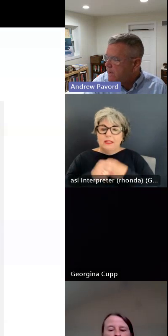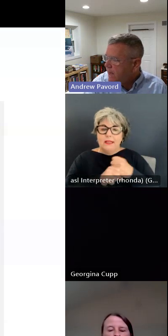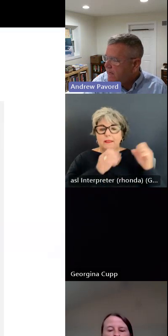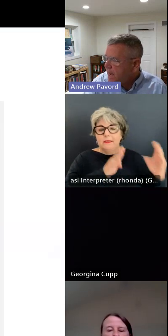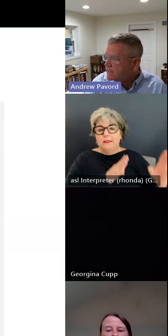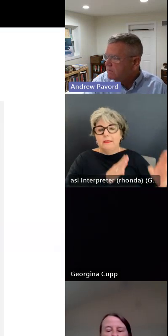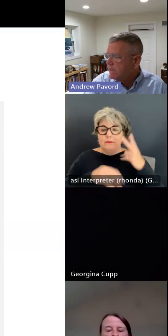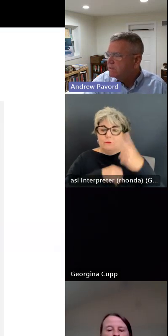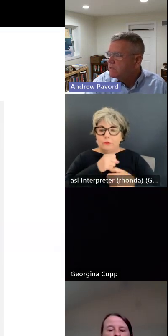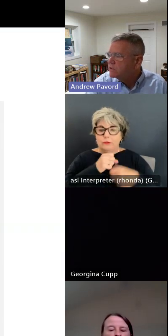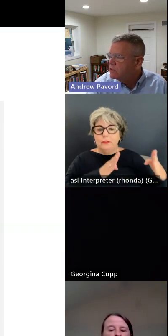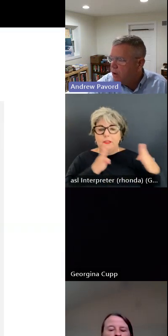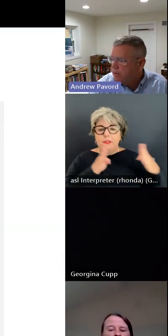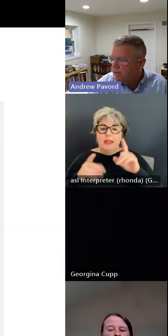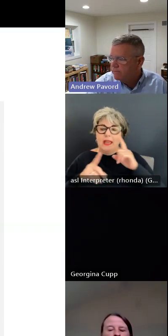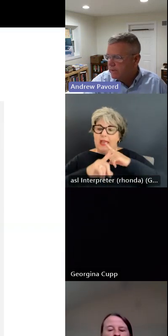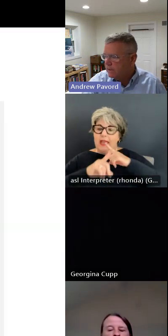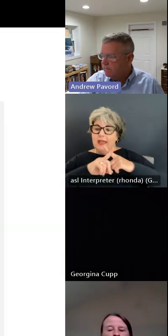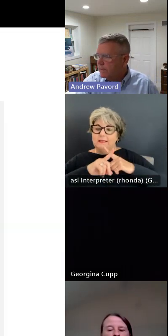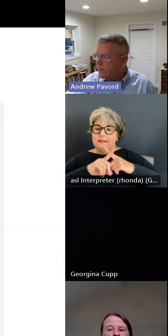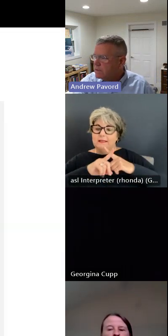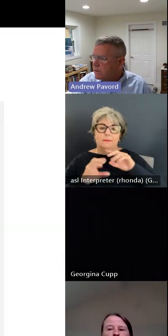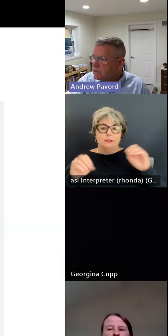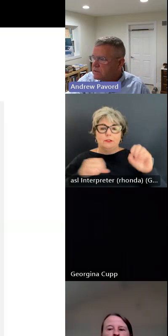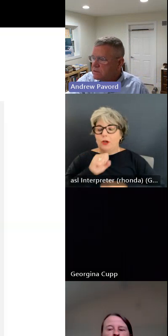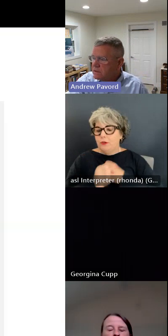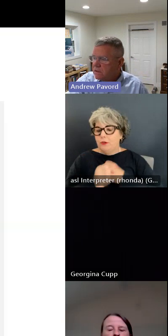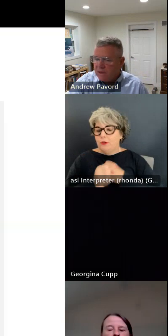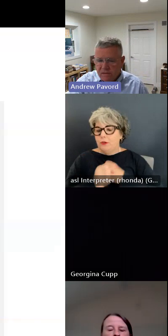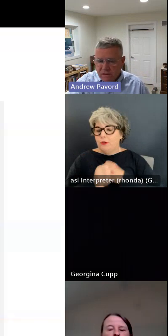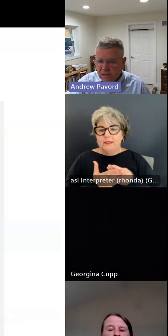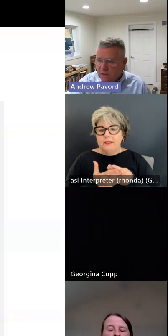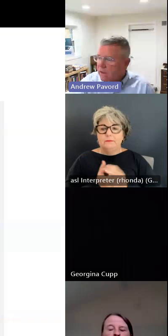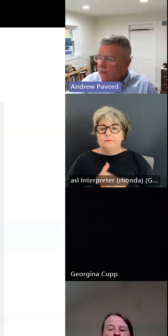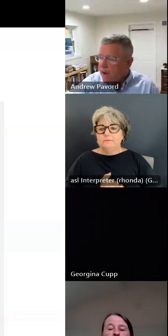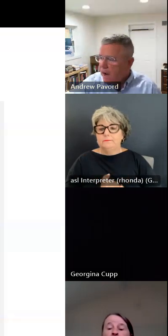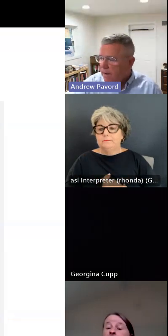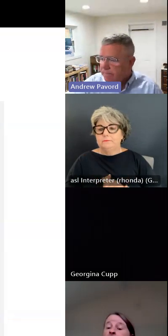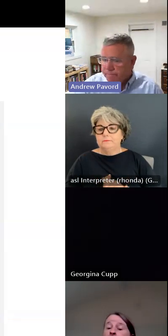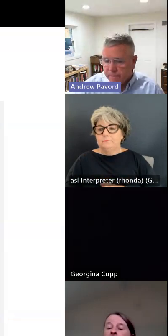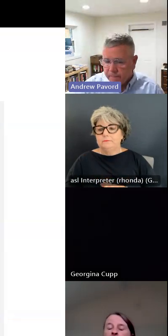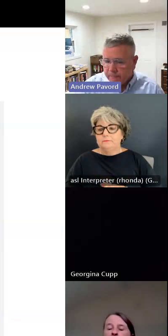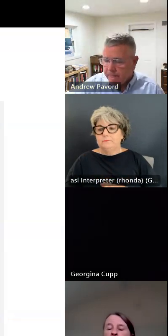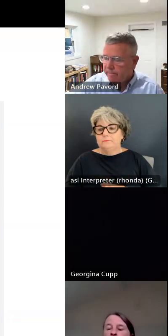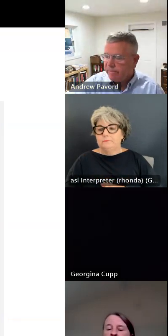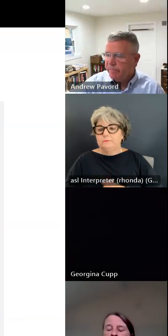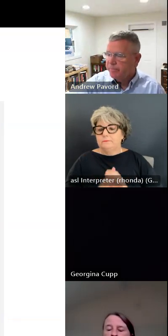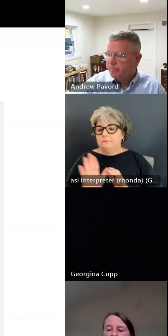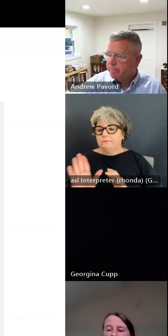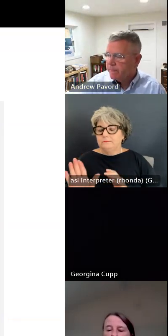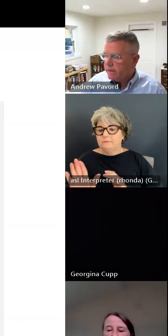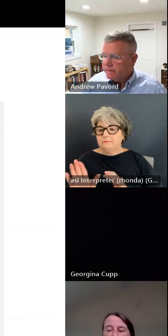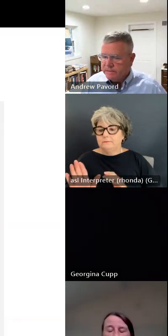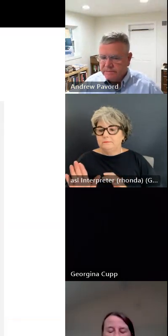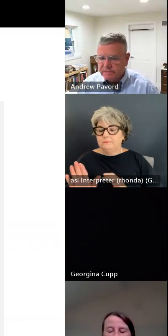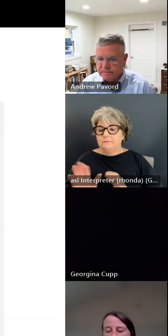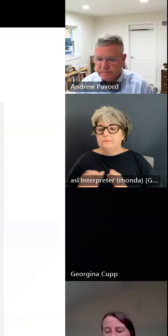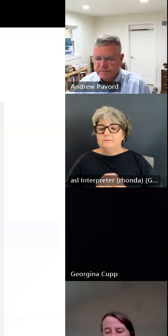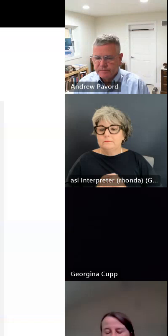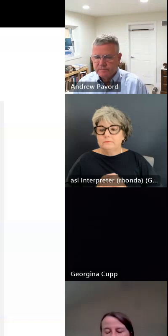2 years. And X means it's no year funding. So let's, anything? Yeah, so I just wanted